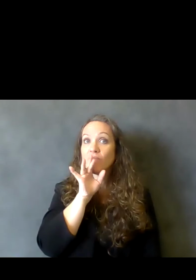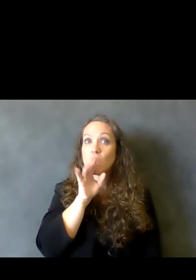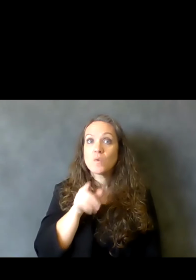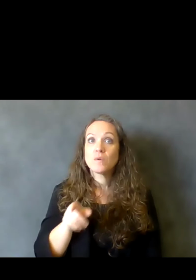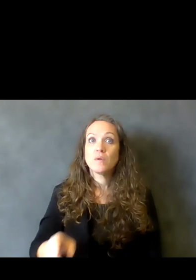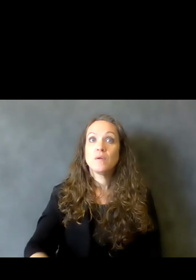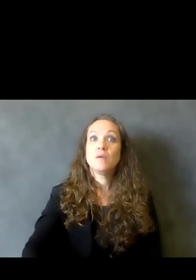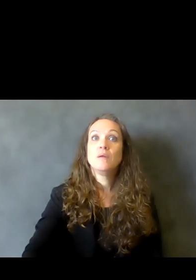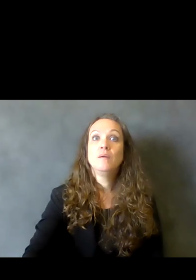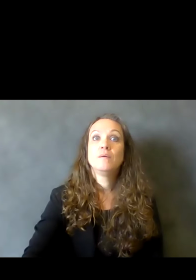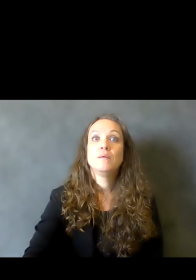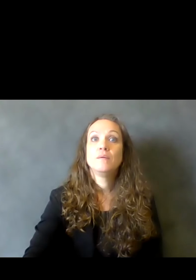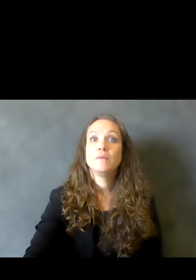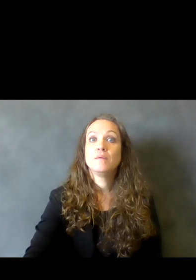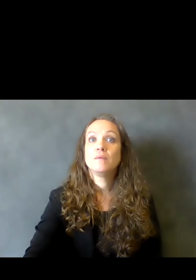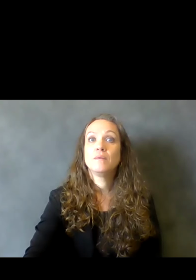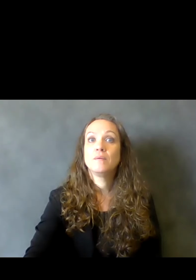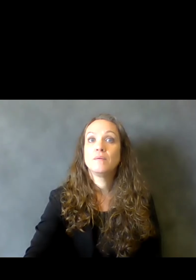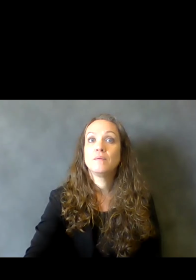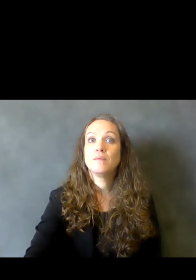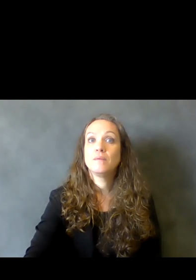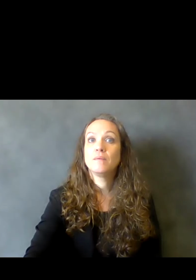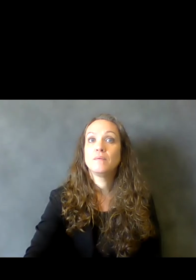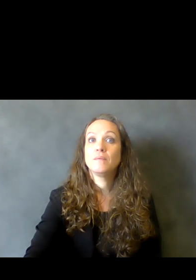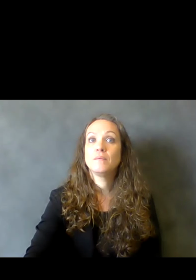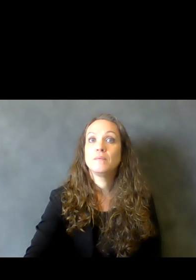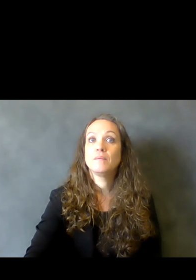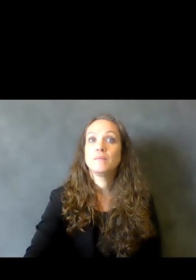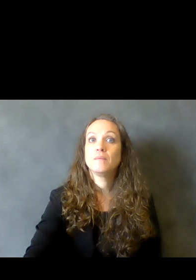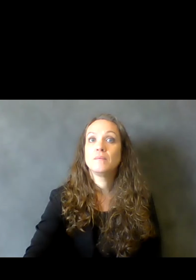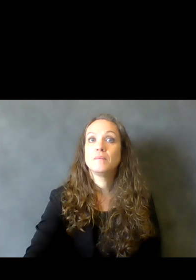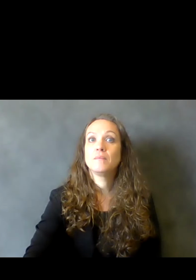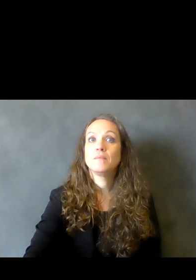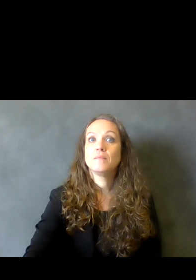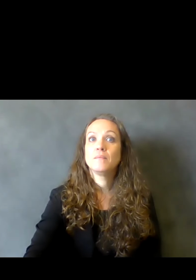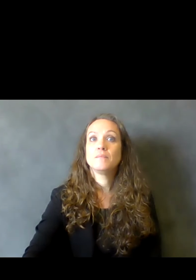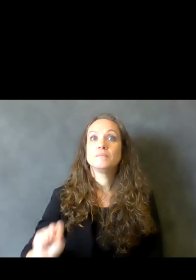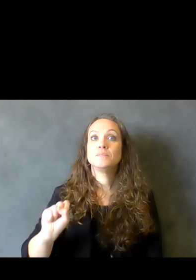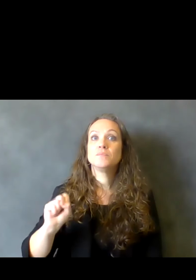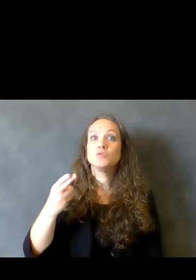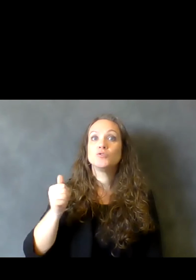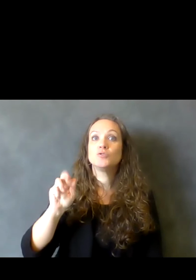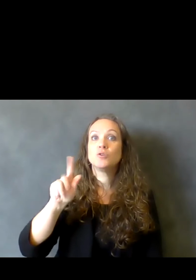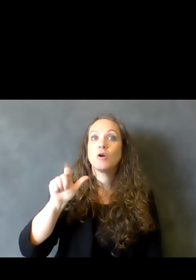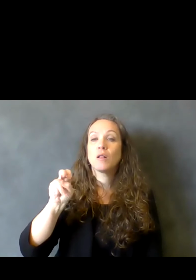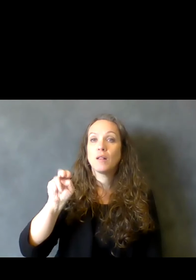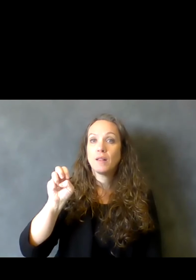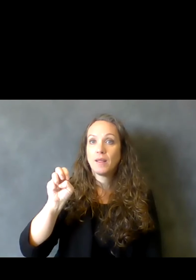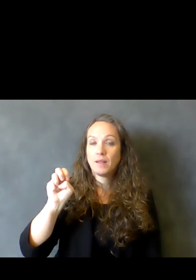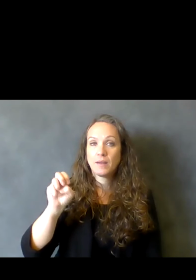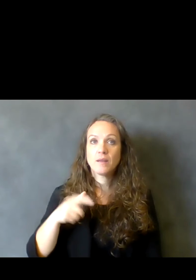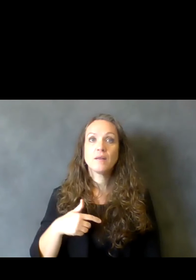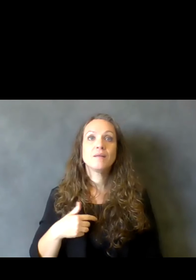to unmute yourself and jump in with your comment and question. Yes, in opening, a lot of it is with the